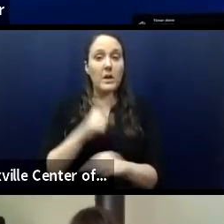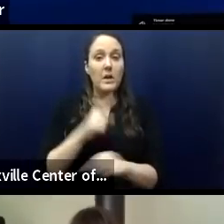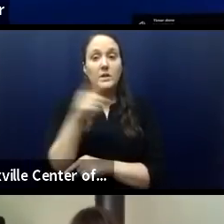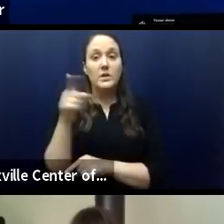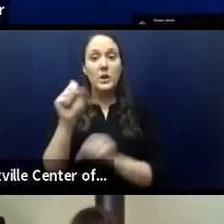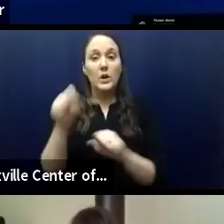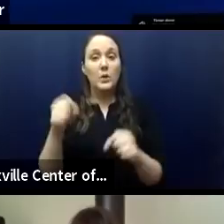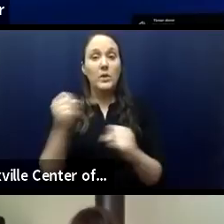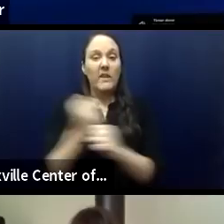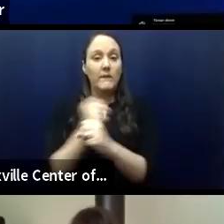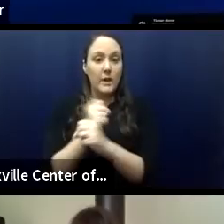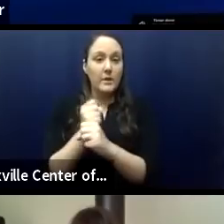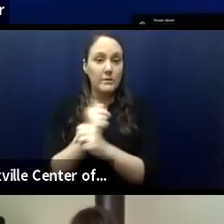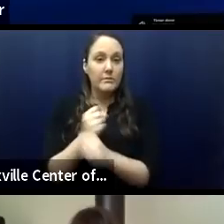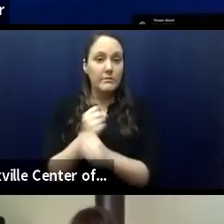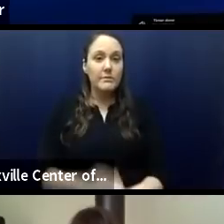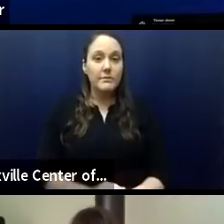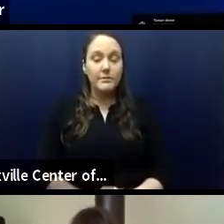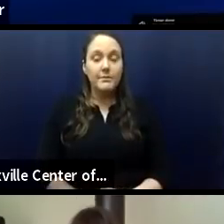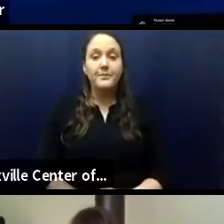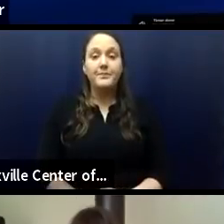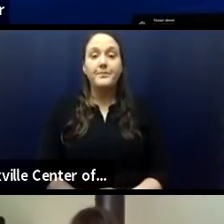off.